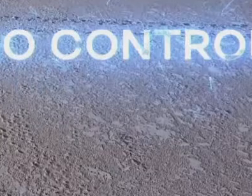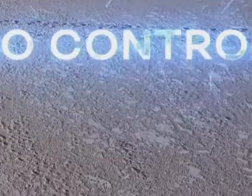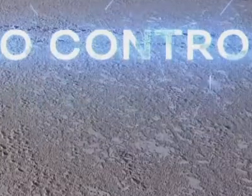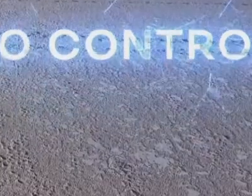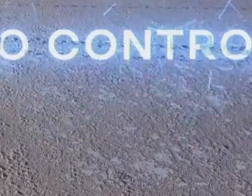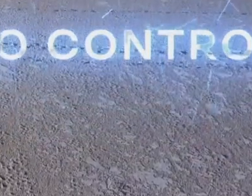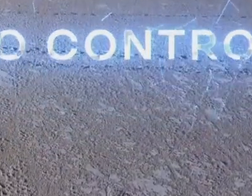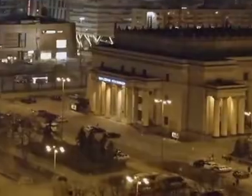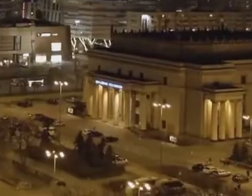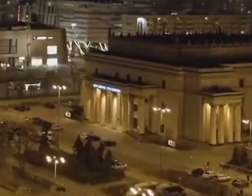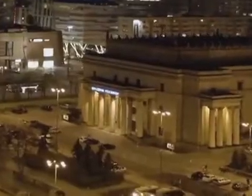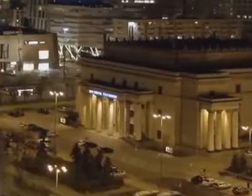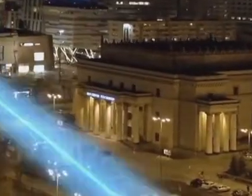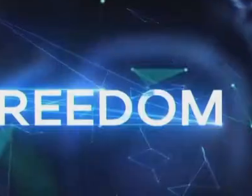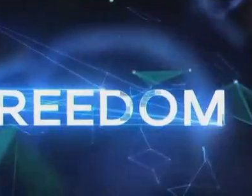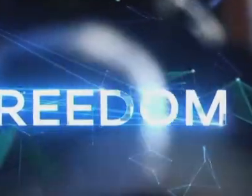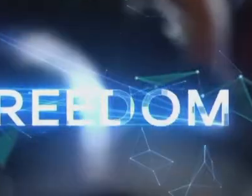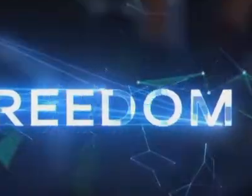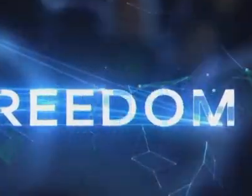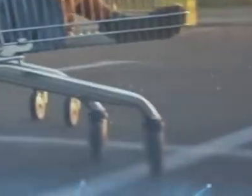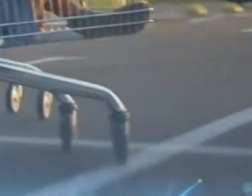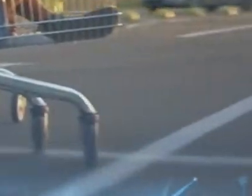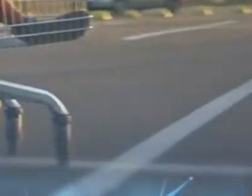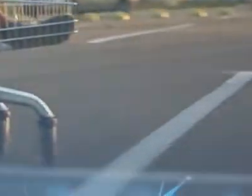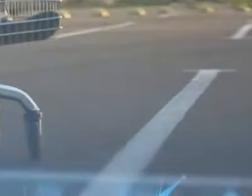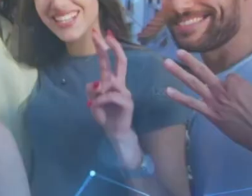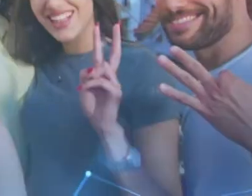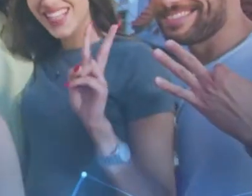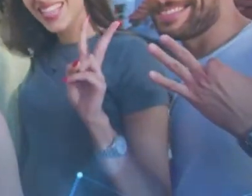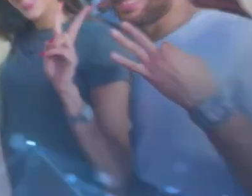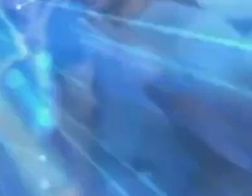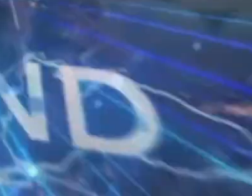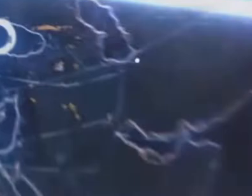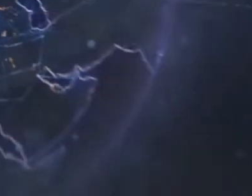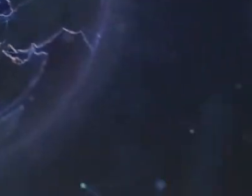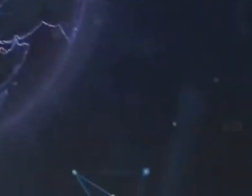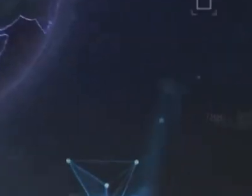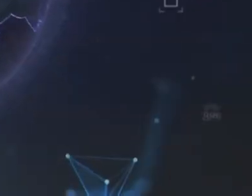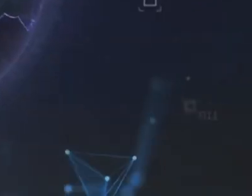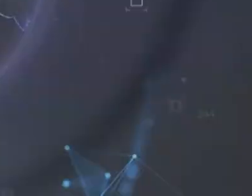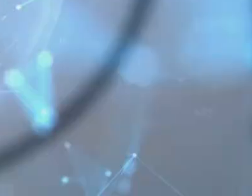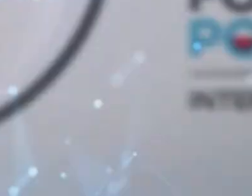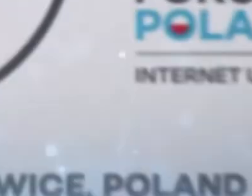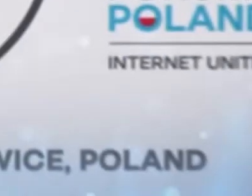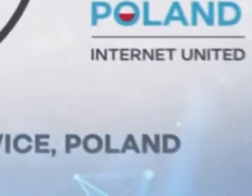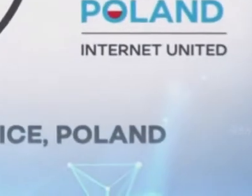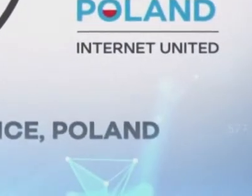we all despise control and desire freedom we are all